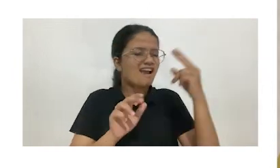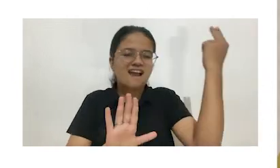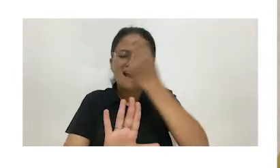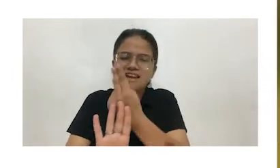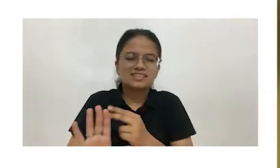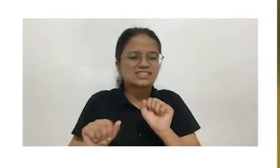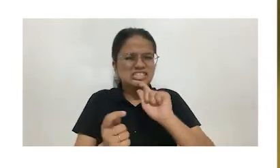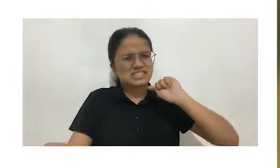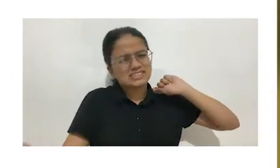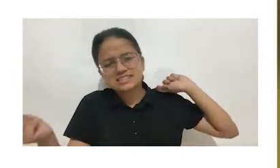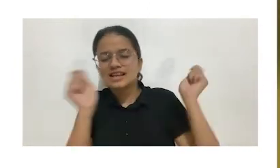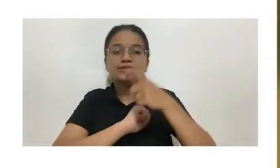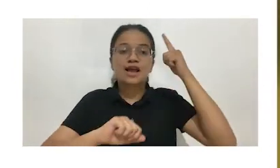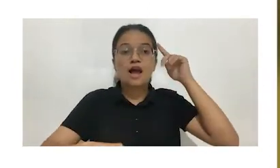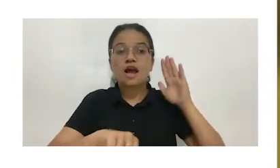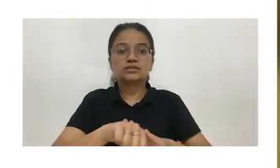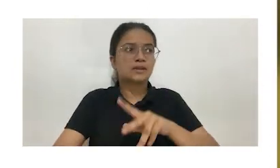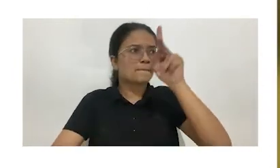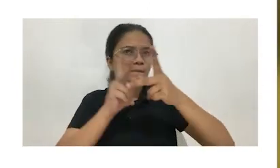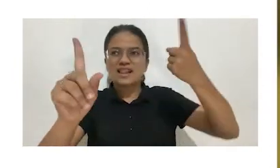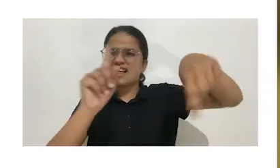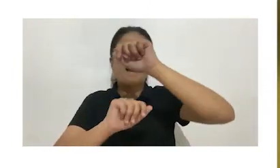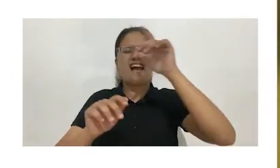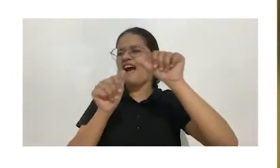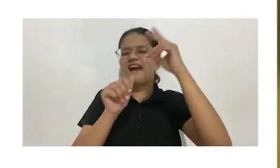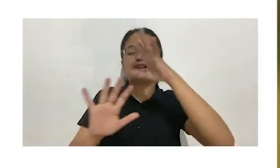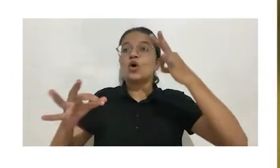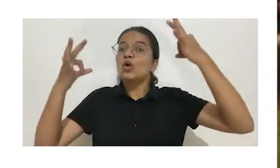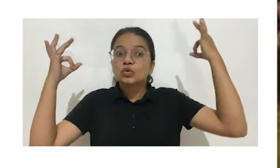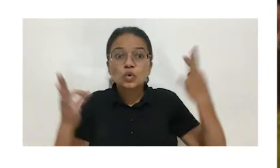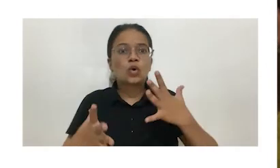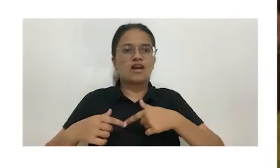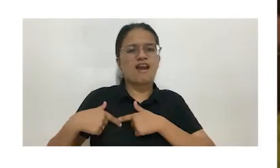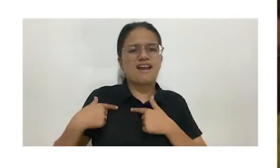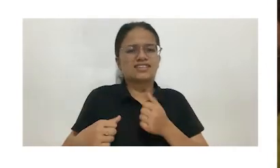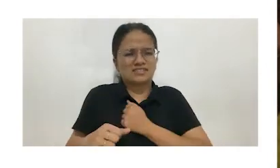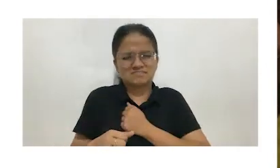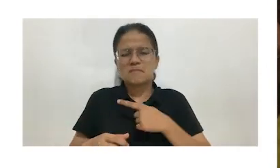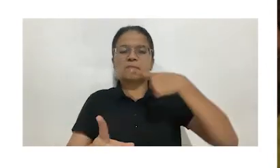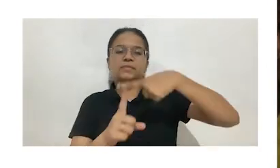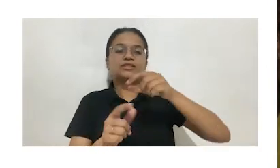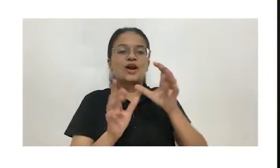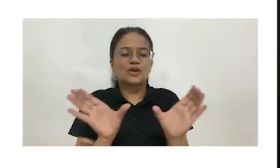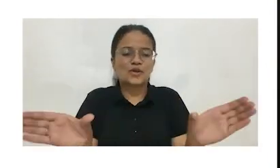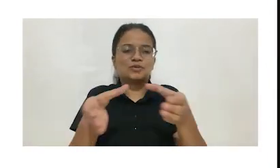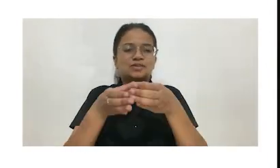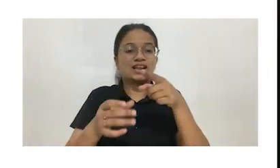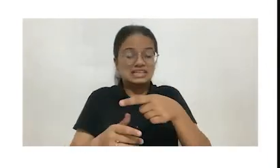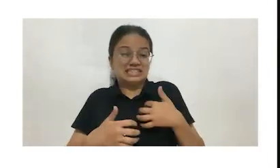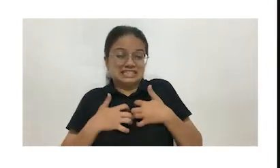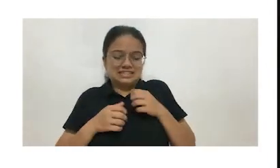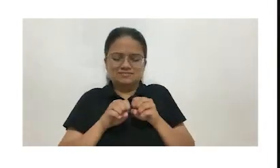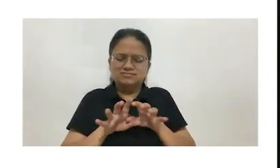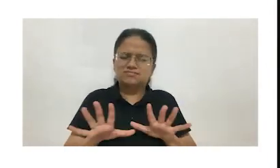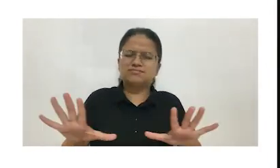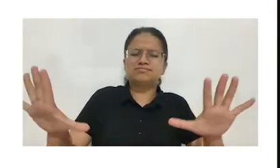democratize art and to change the experience that people have with the arts, to take art into the heart of the community. We want to